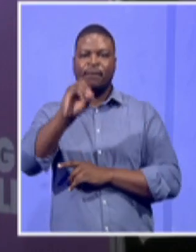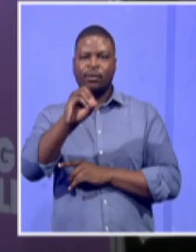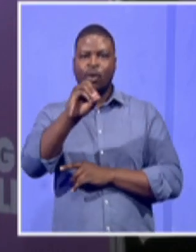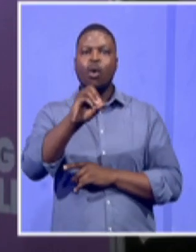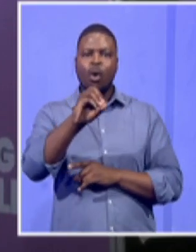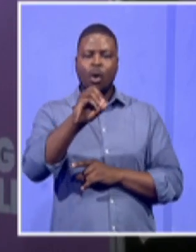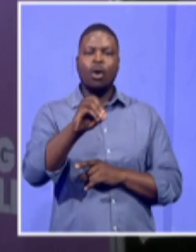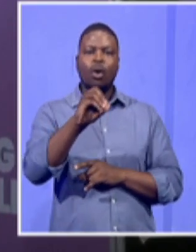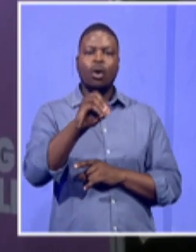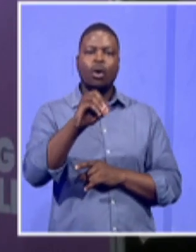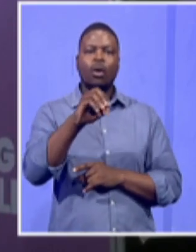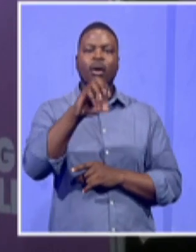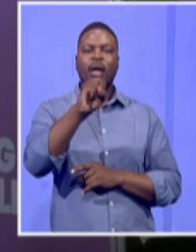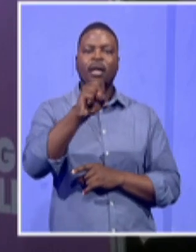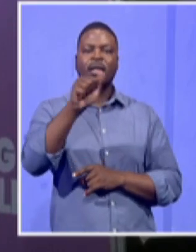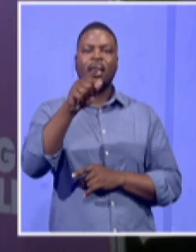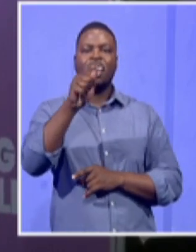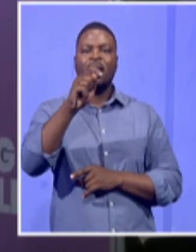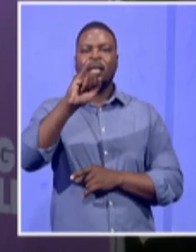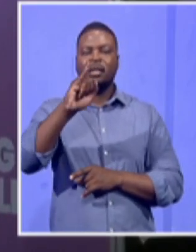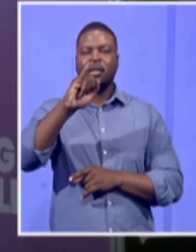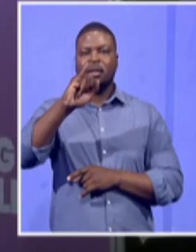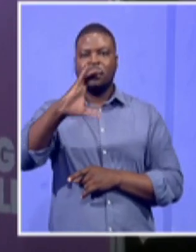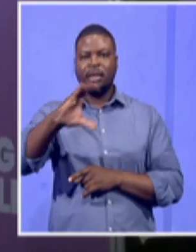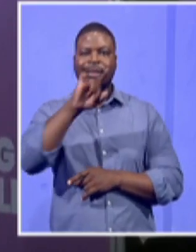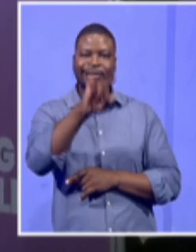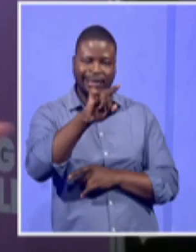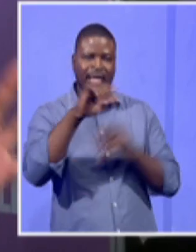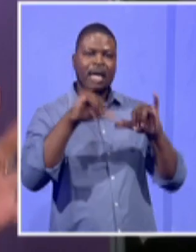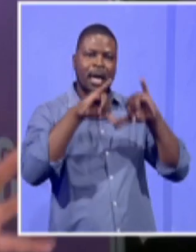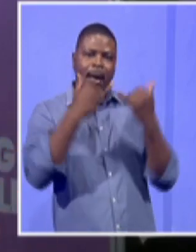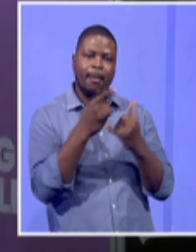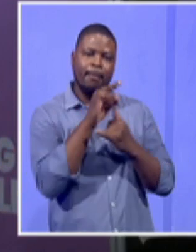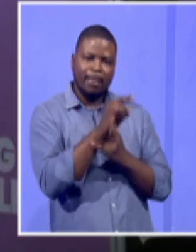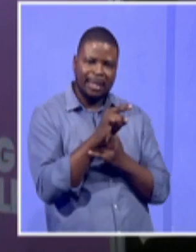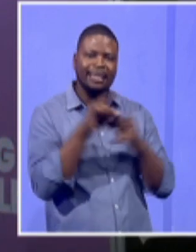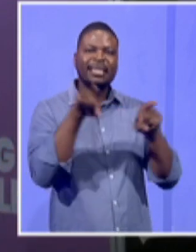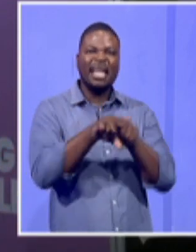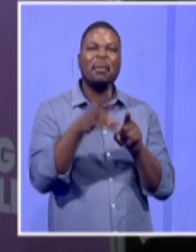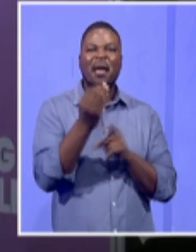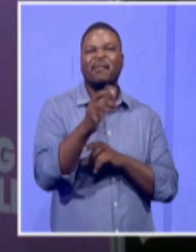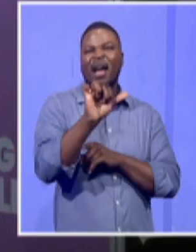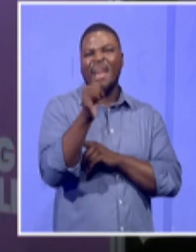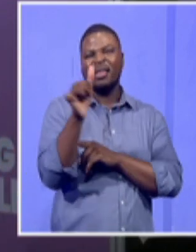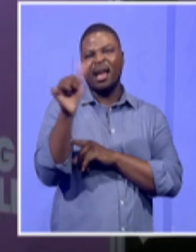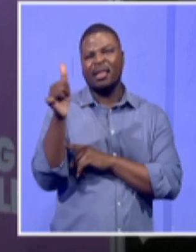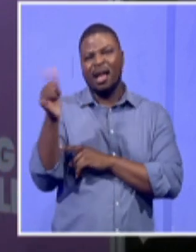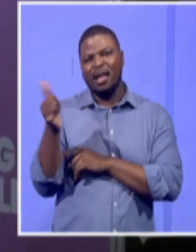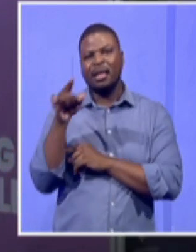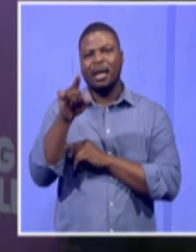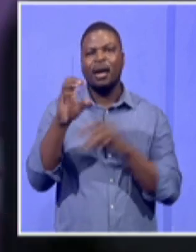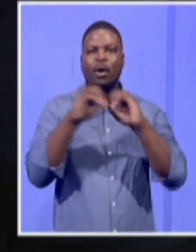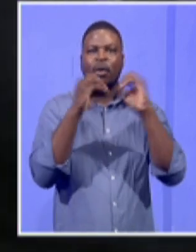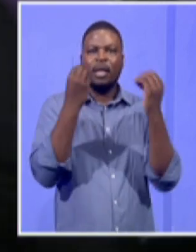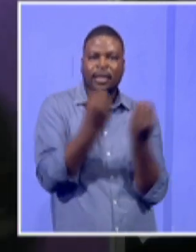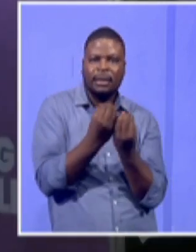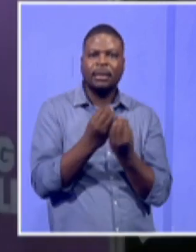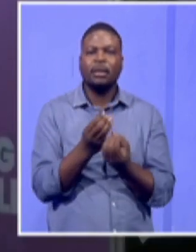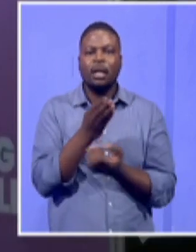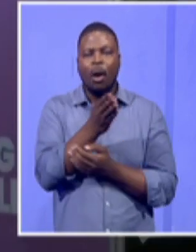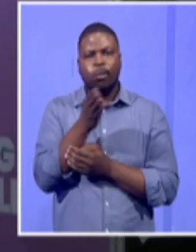at the GovTech Conference, at the Durban exhibition centers, and many other innovative organizations here as